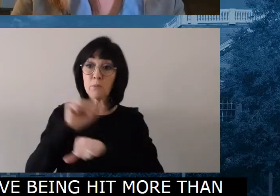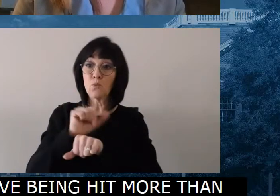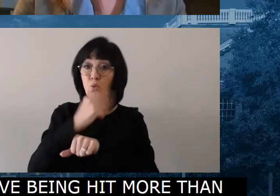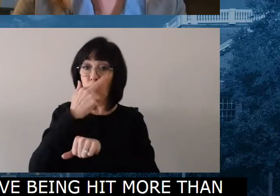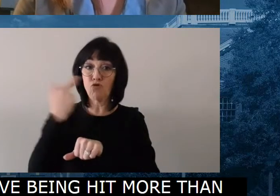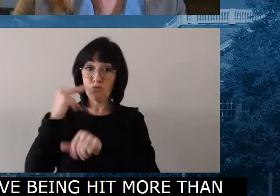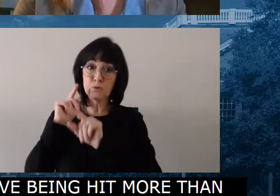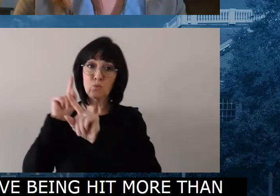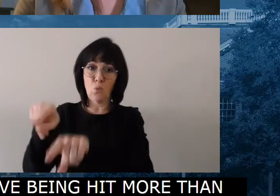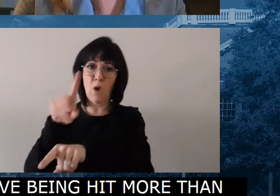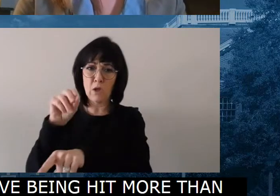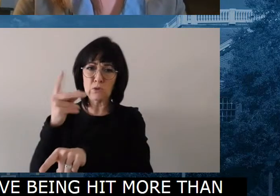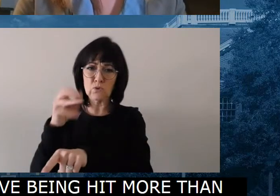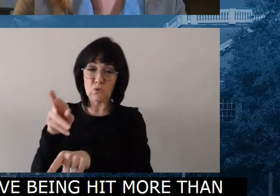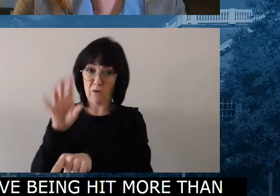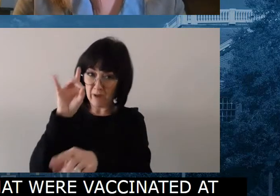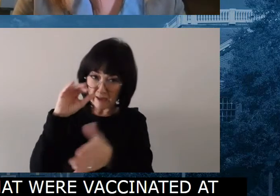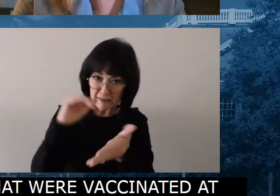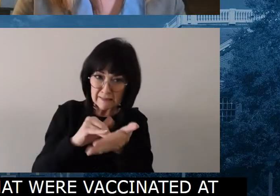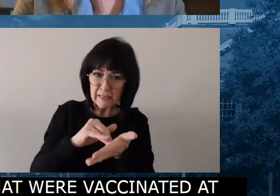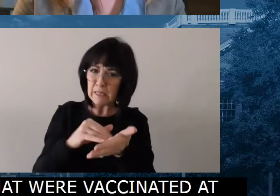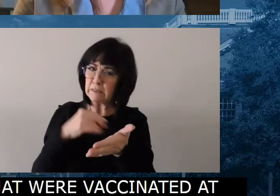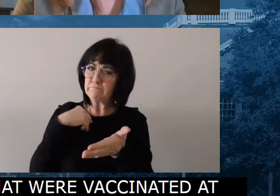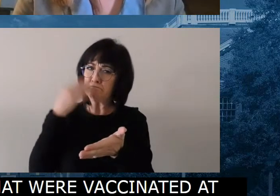a prioritization question?